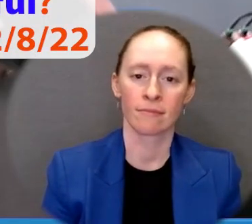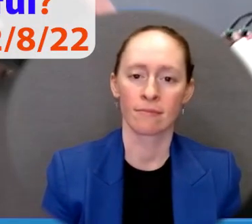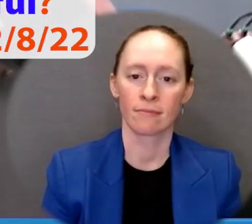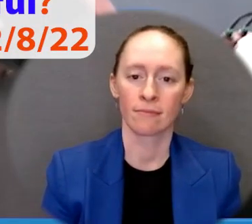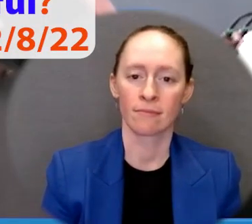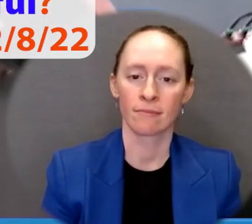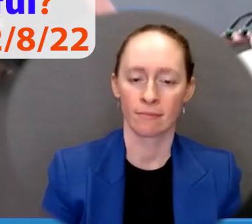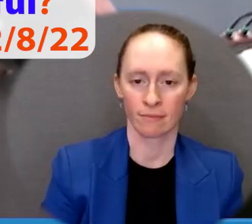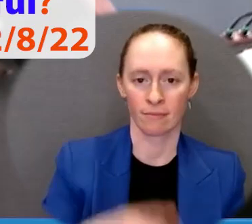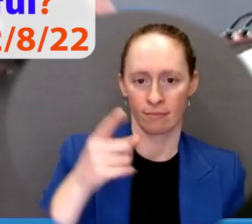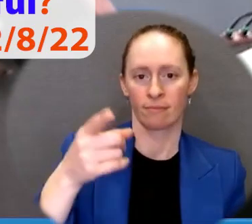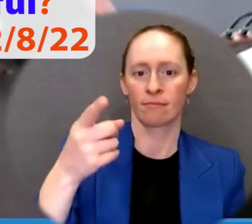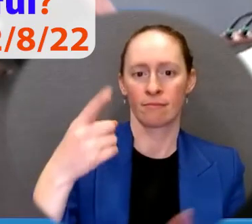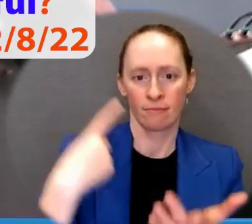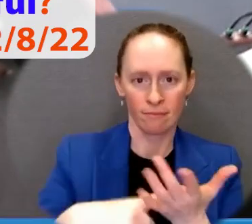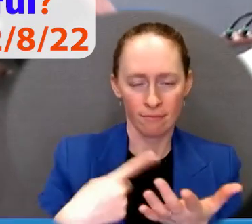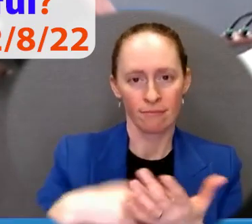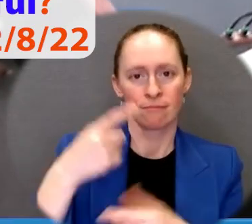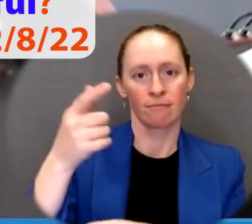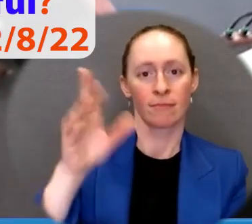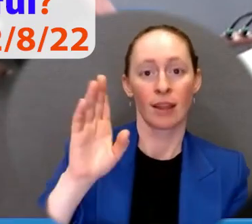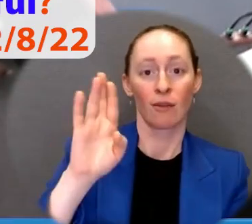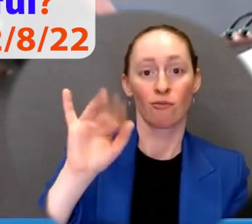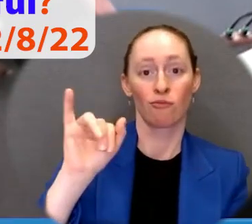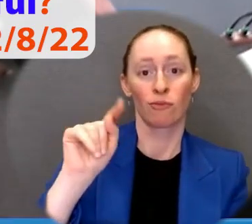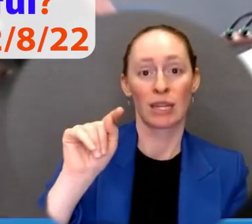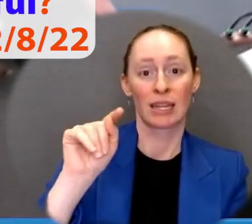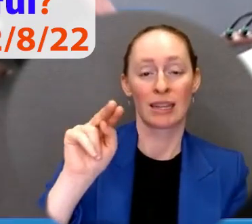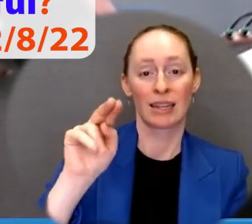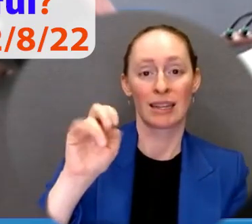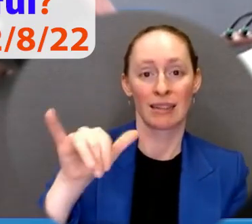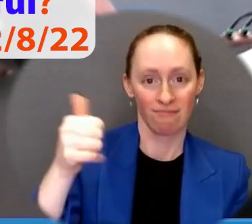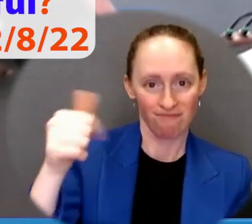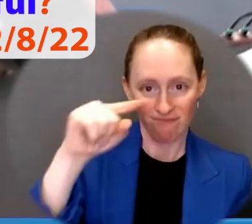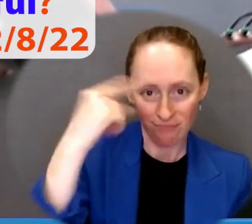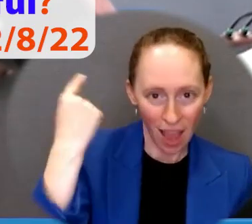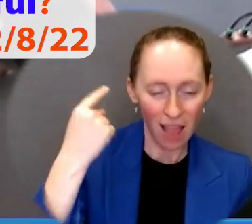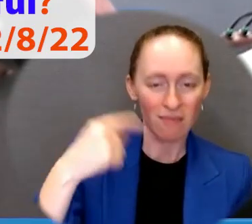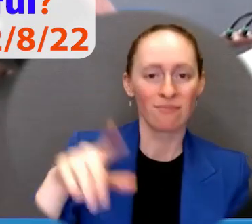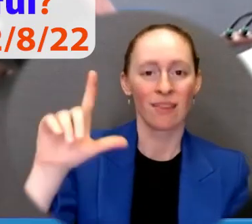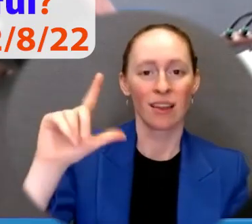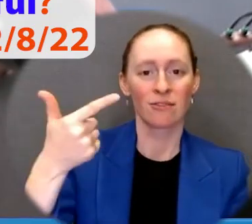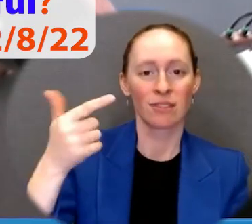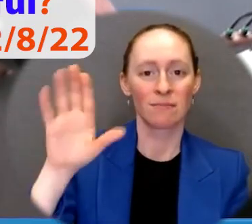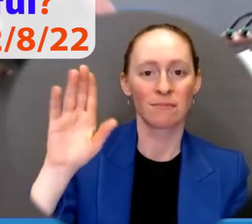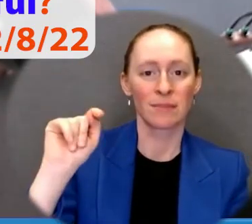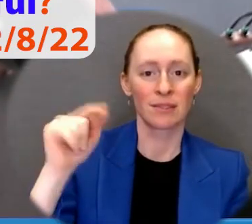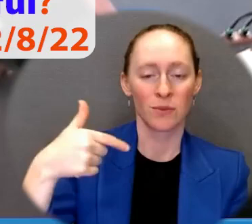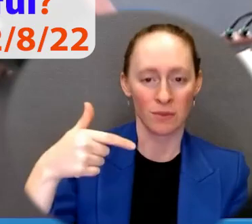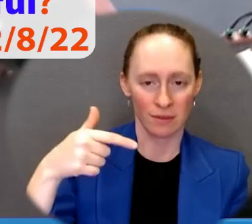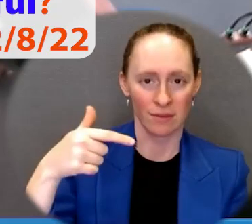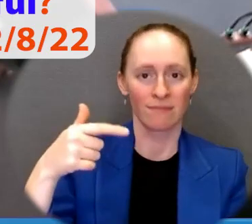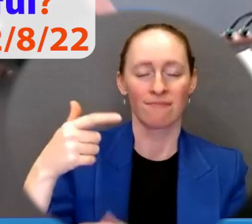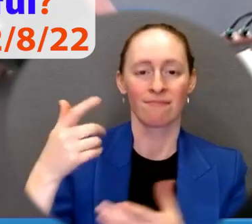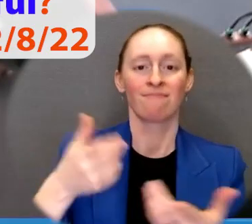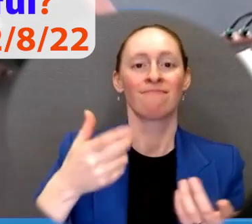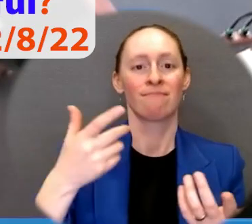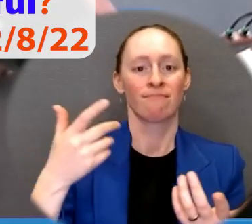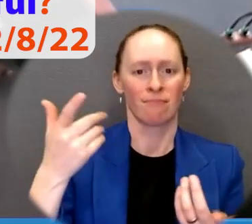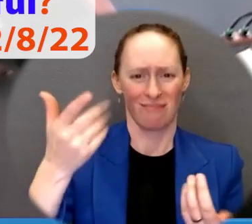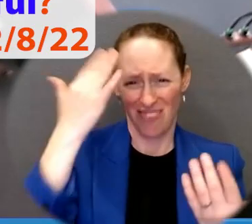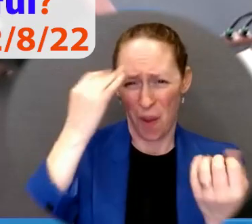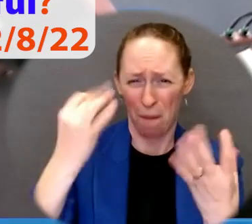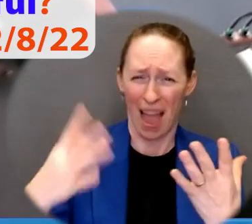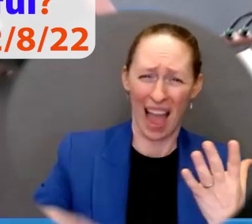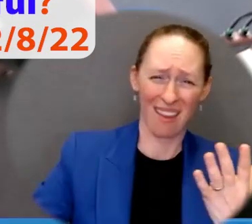and the LGBTQ plus community. There were, as you know, many advocacy groups and civil rights organizations that were rallying